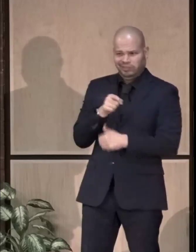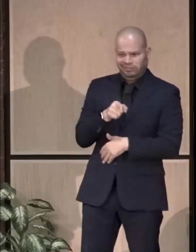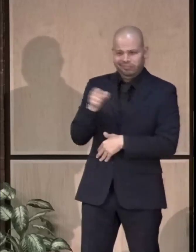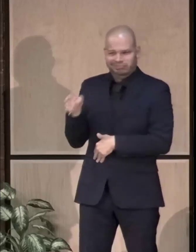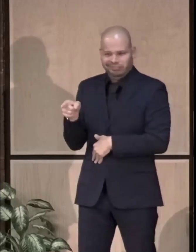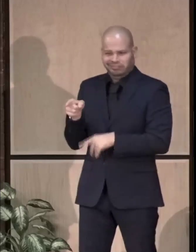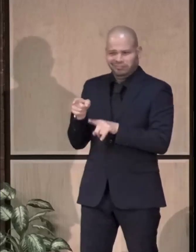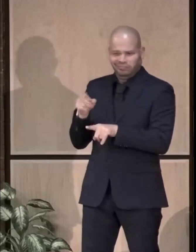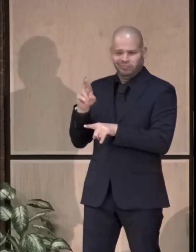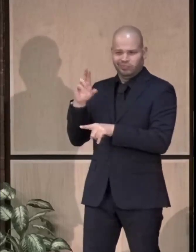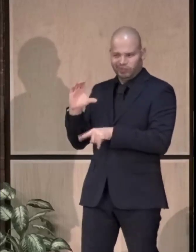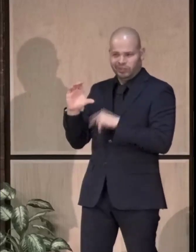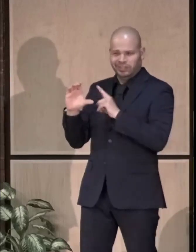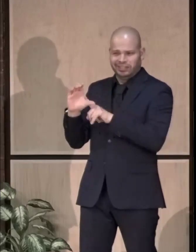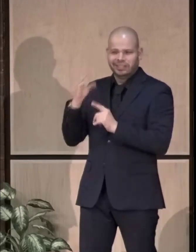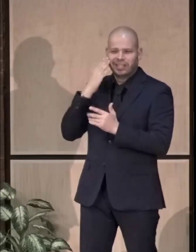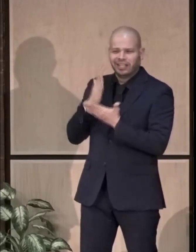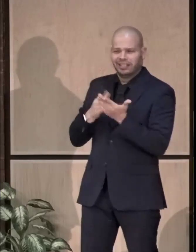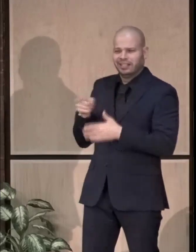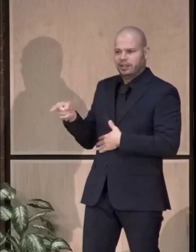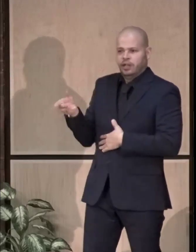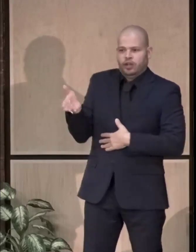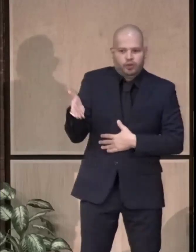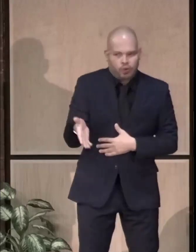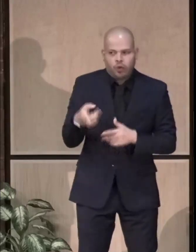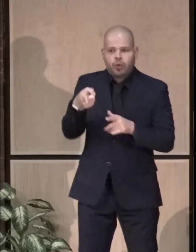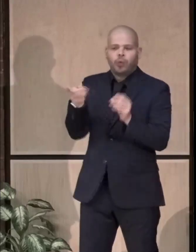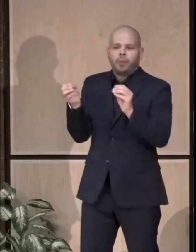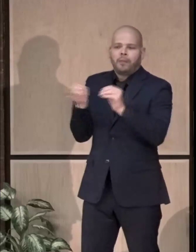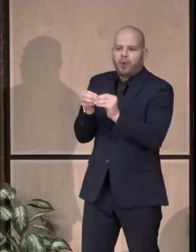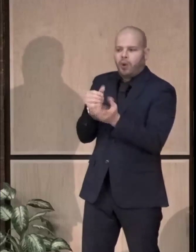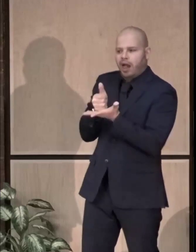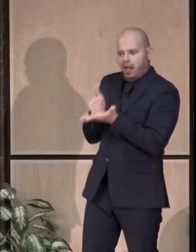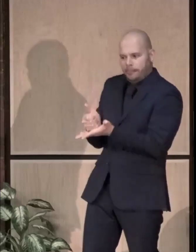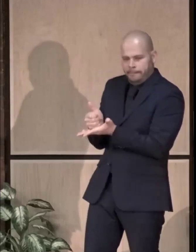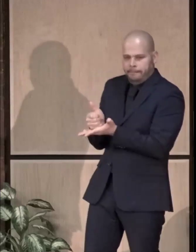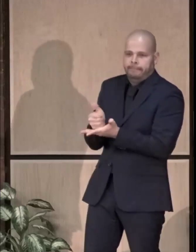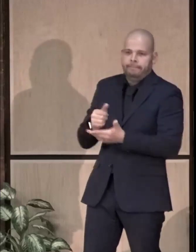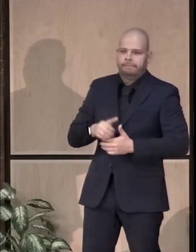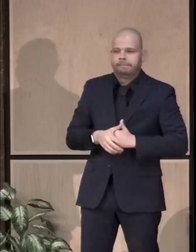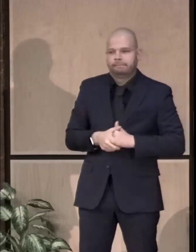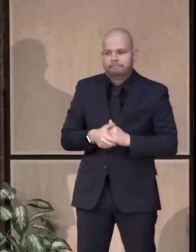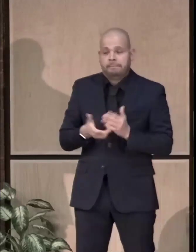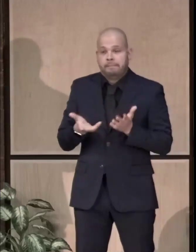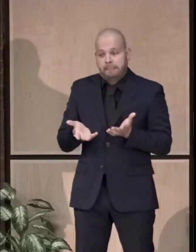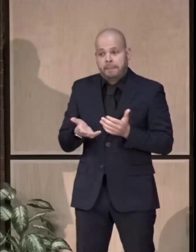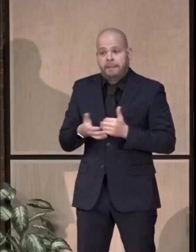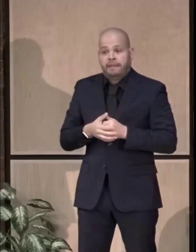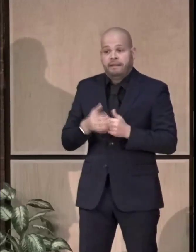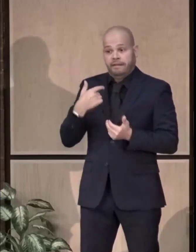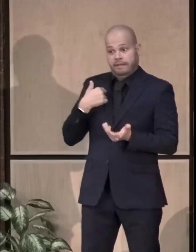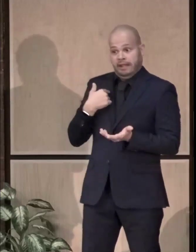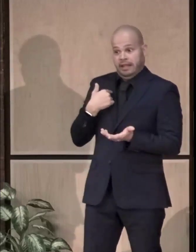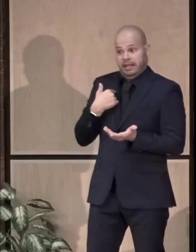glad that he was there to get further help. And that was kind of that was what we initially